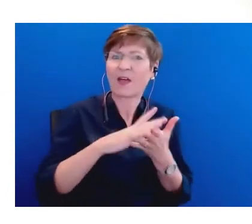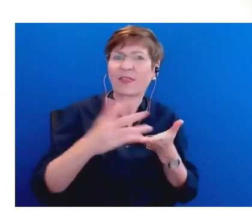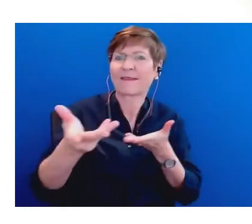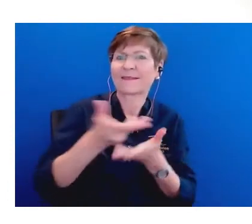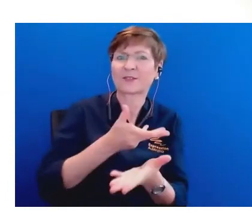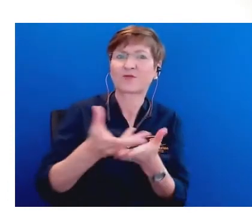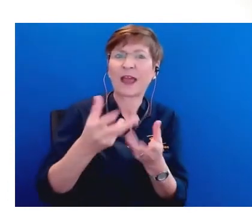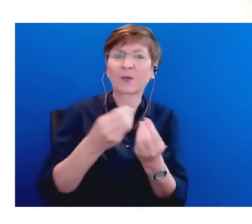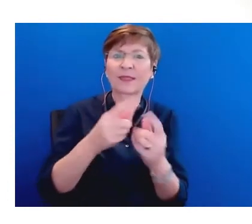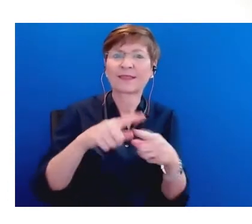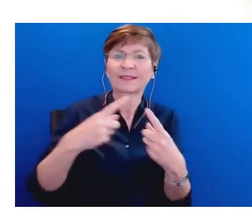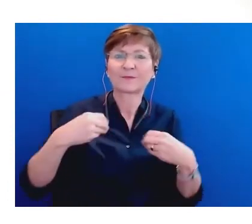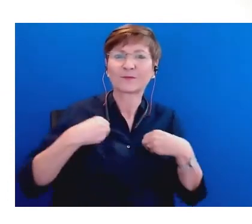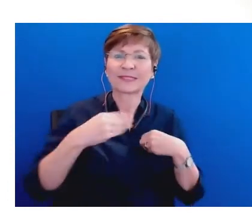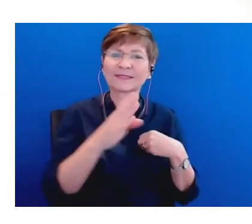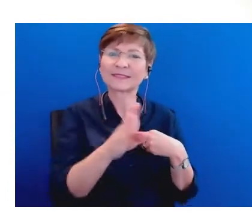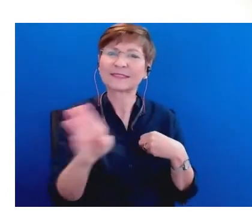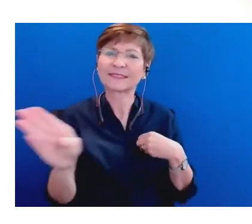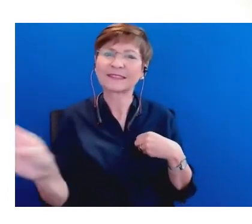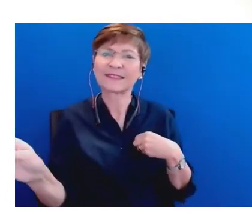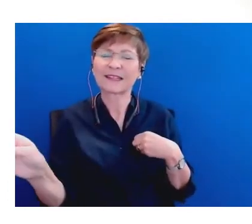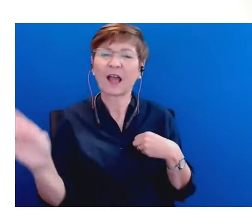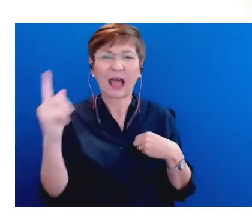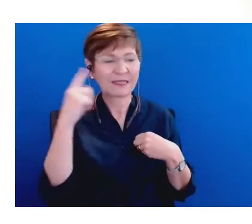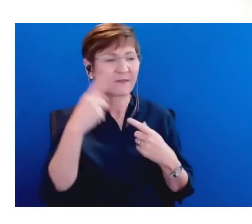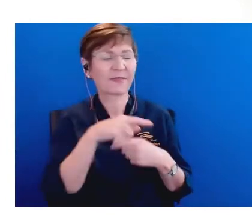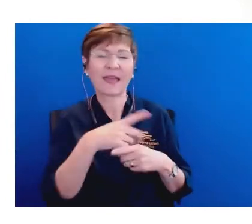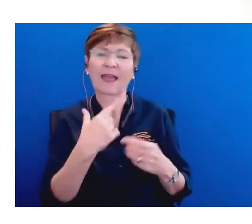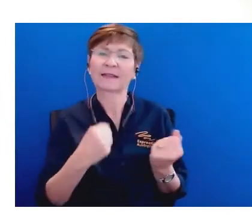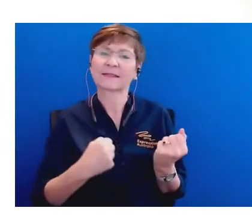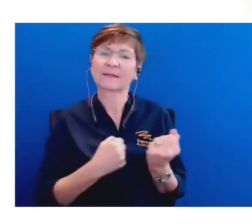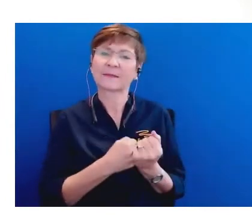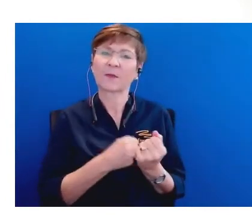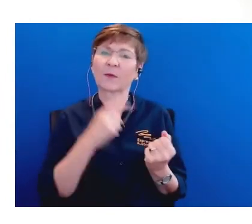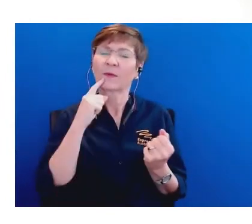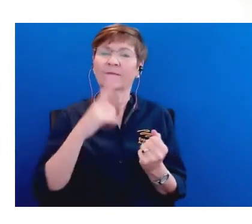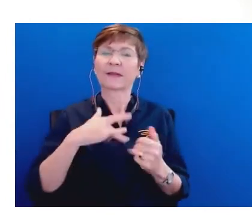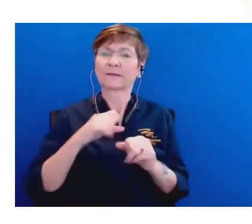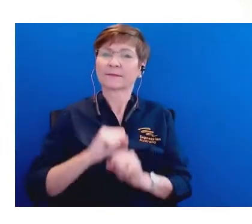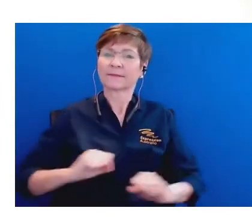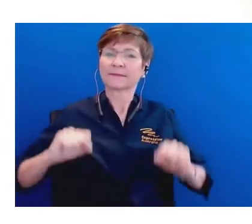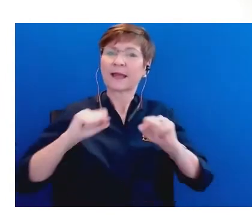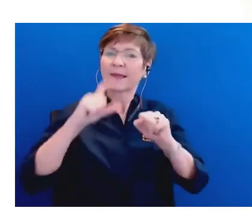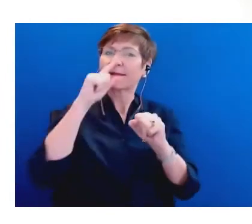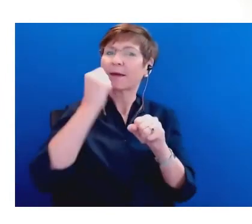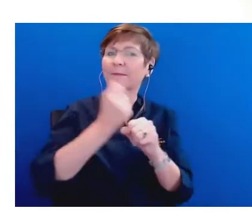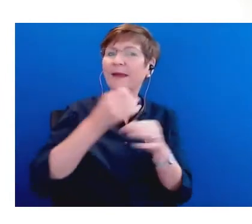helpful for improving customers' ability to get the services that they need.